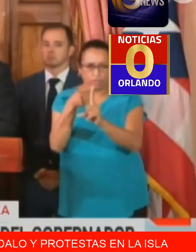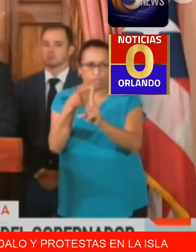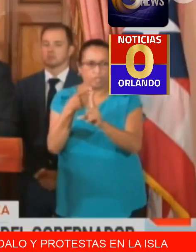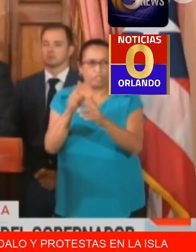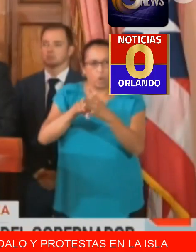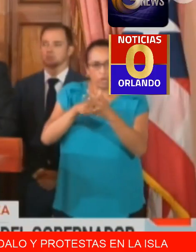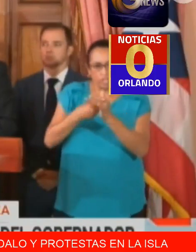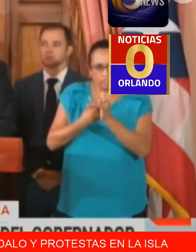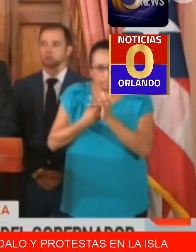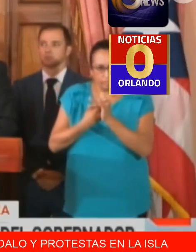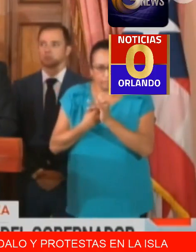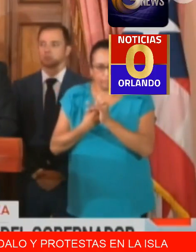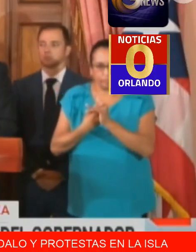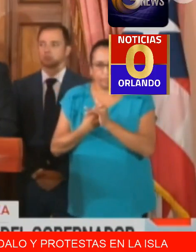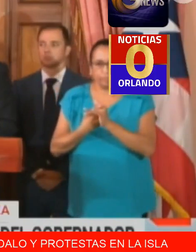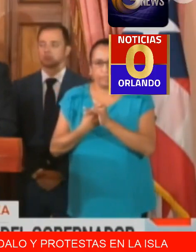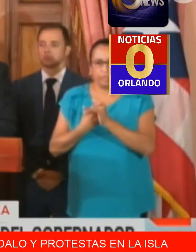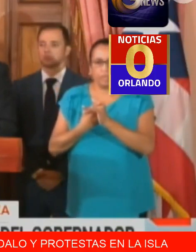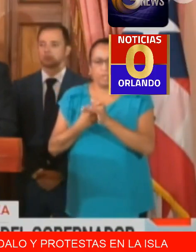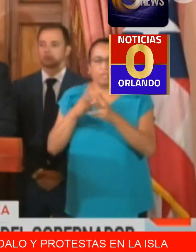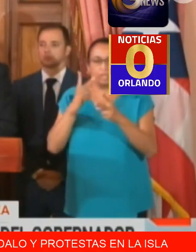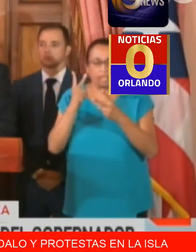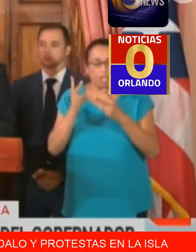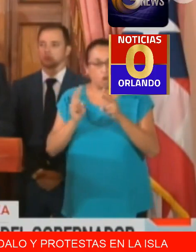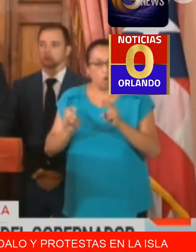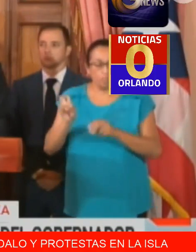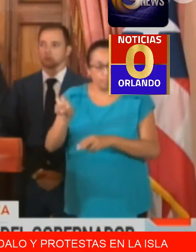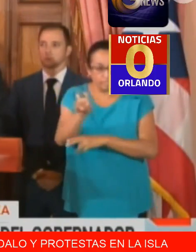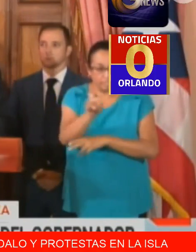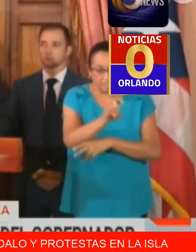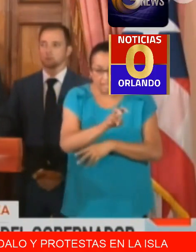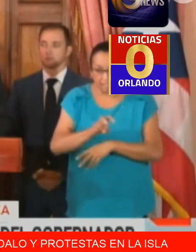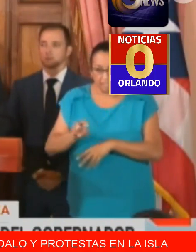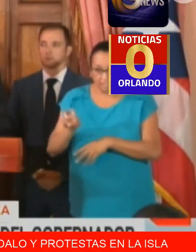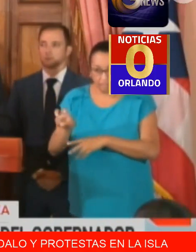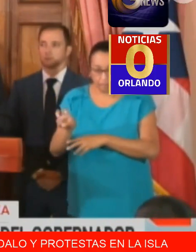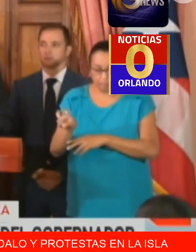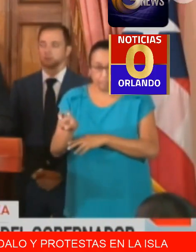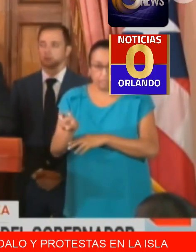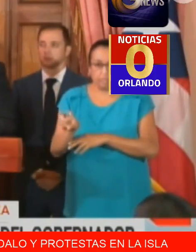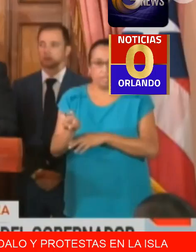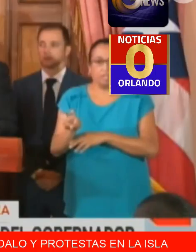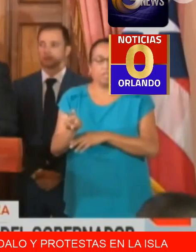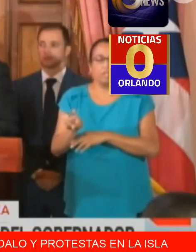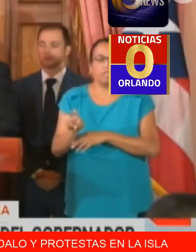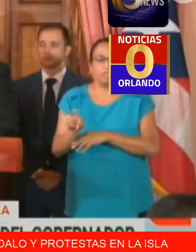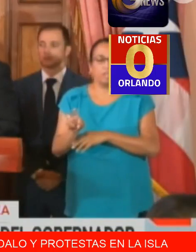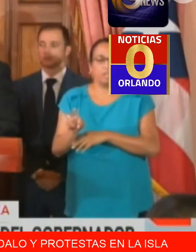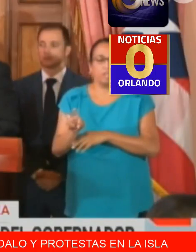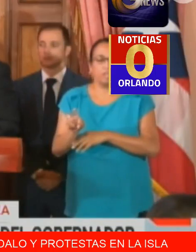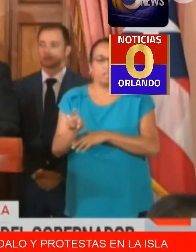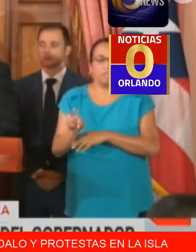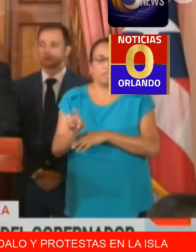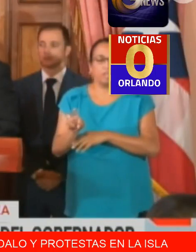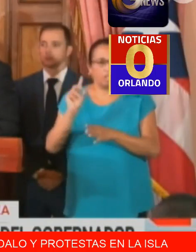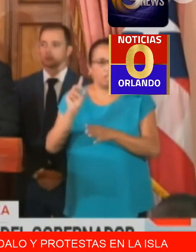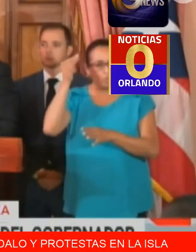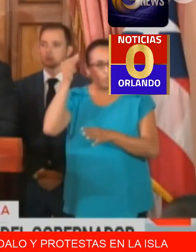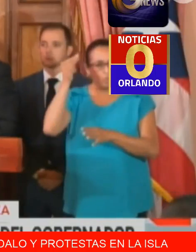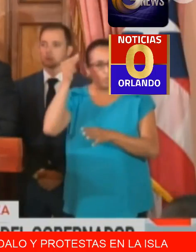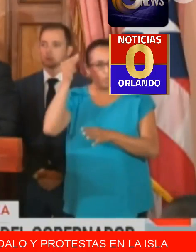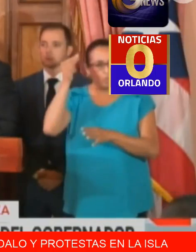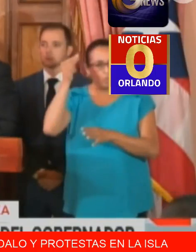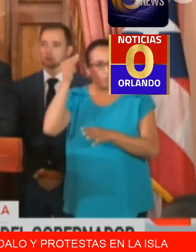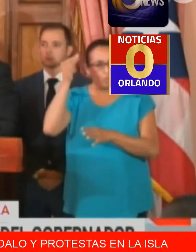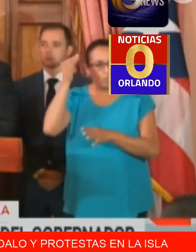to externalize both tourism and private investment from the consideration of government. I made